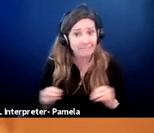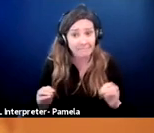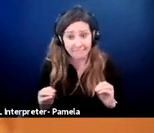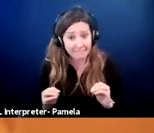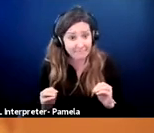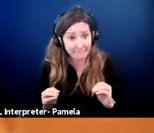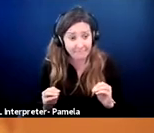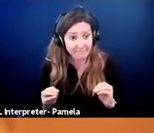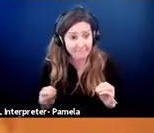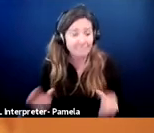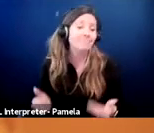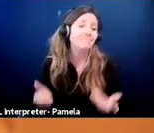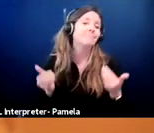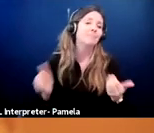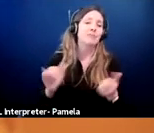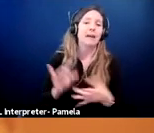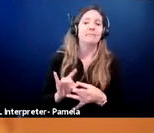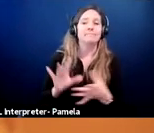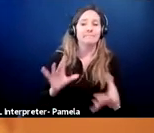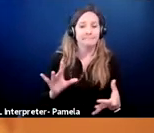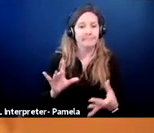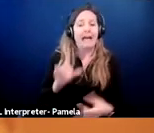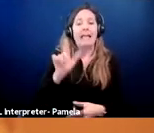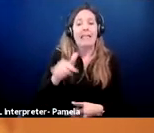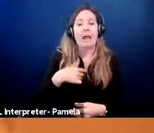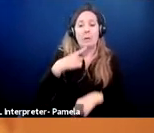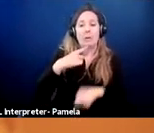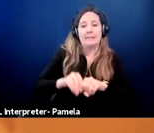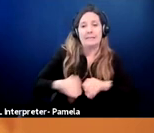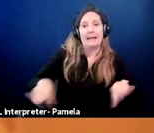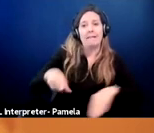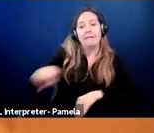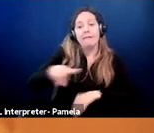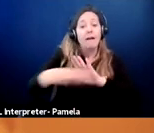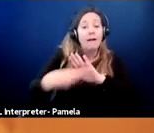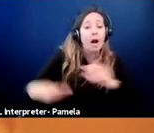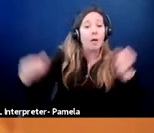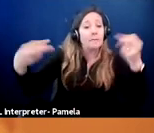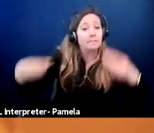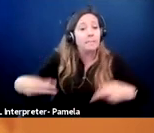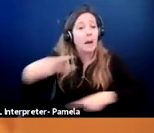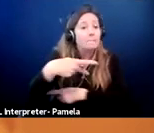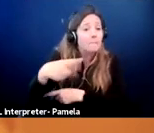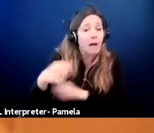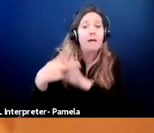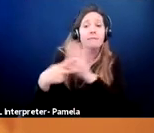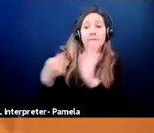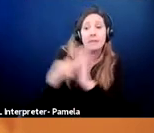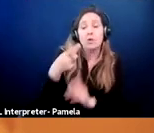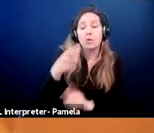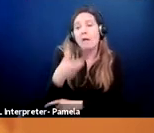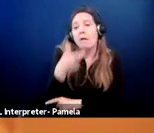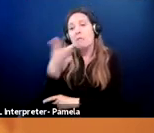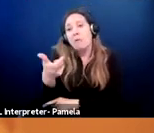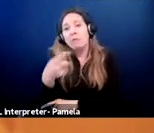on right now, you will be receiving a copy of the slide deck and the video, so you can kind of piece through